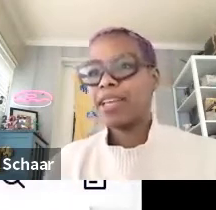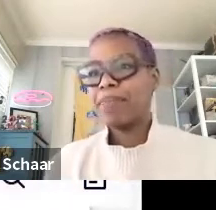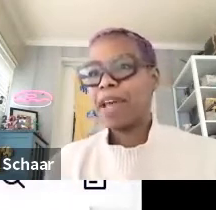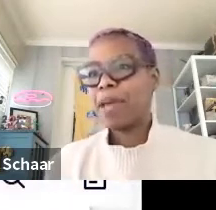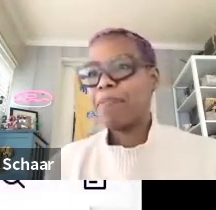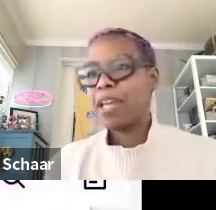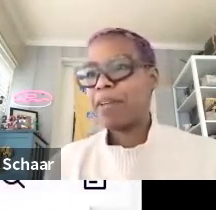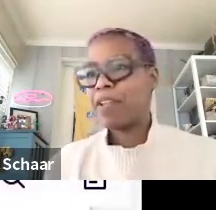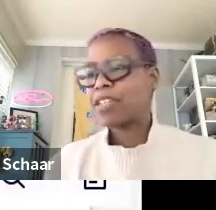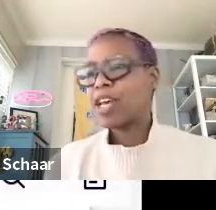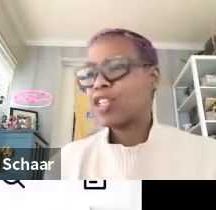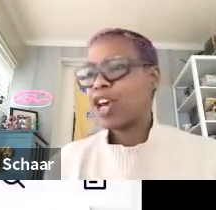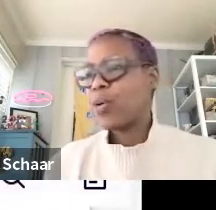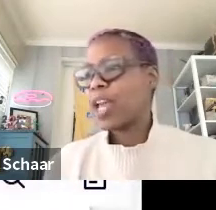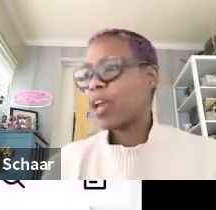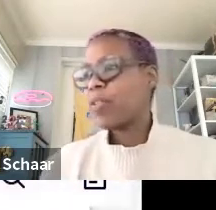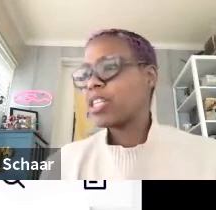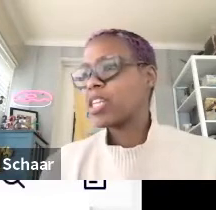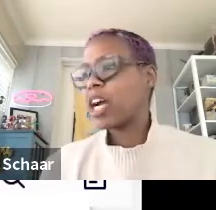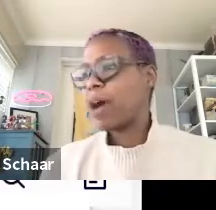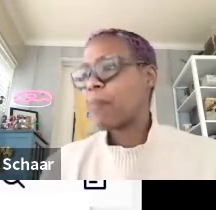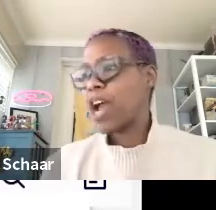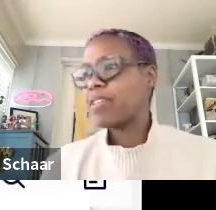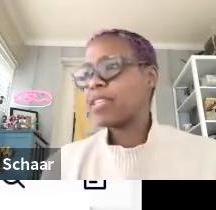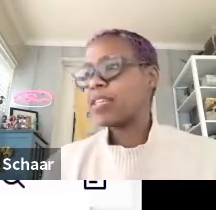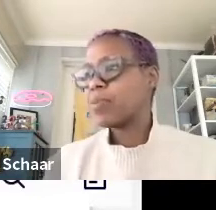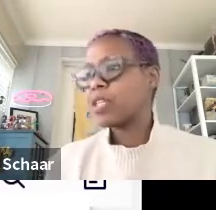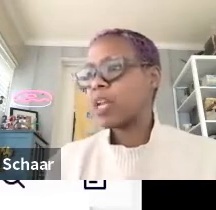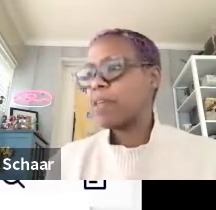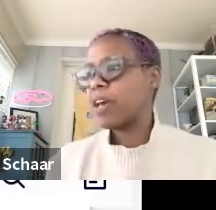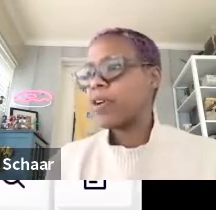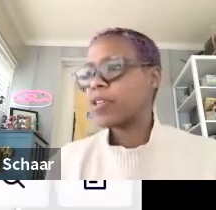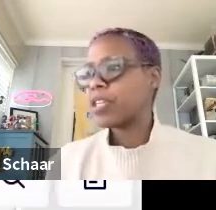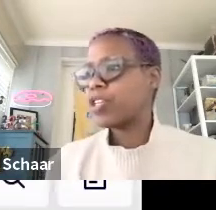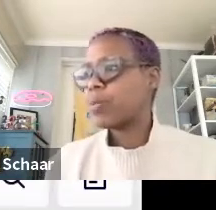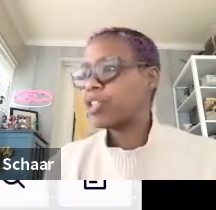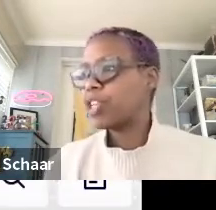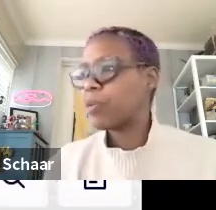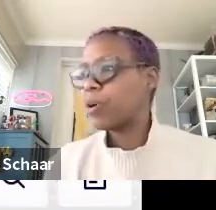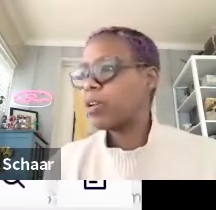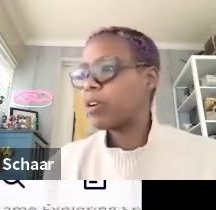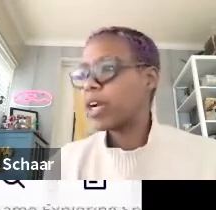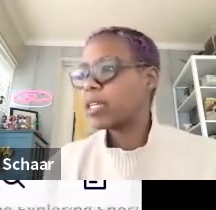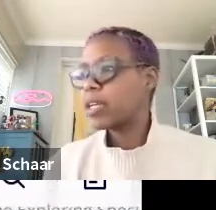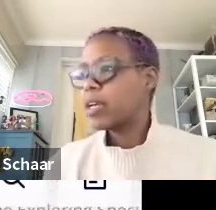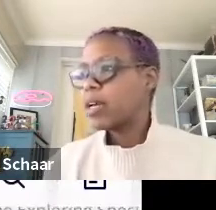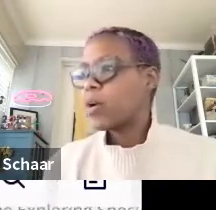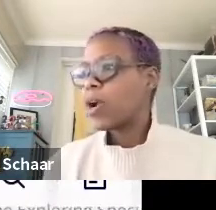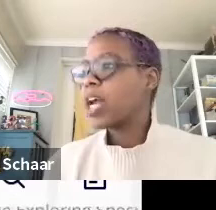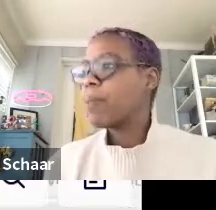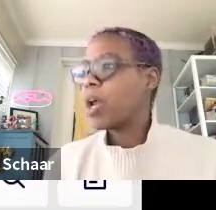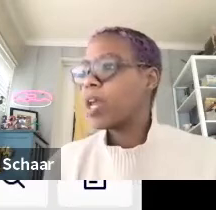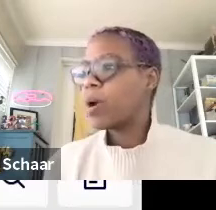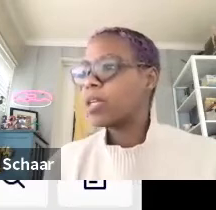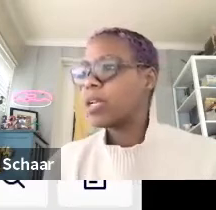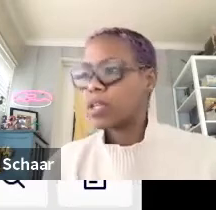That's it. I'm admitting my flaws. So here we go. Let's talk about privacy. That was going to be the other decision number one, correct? Or